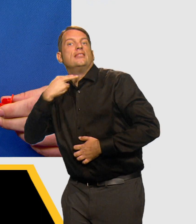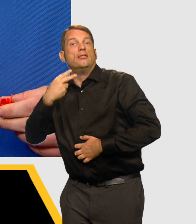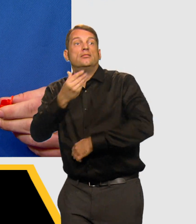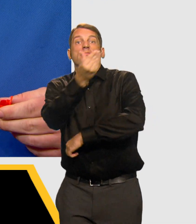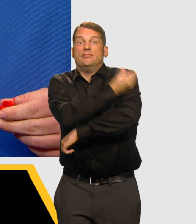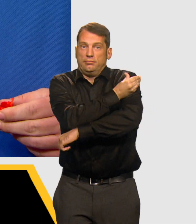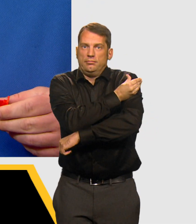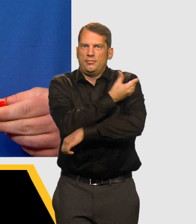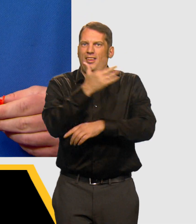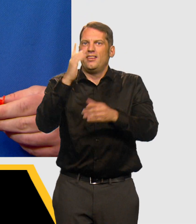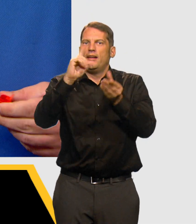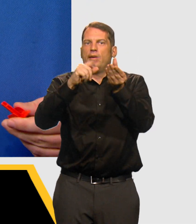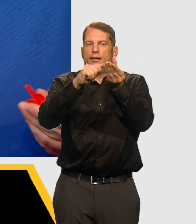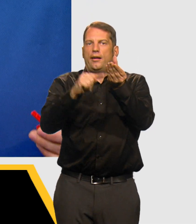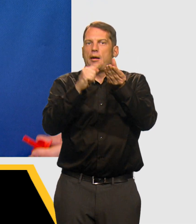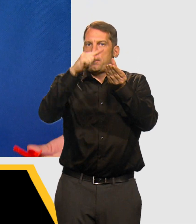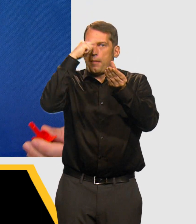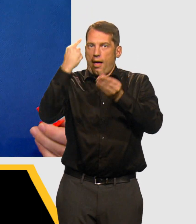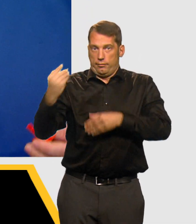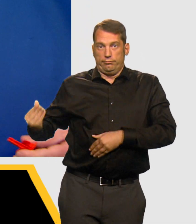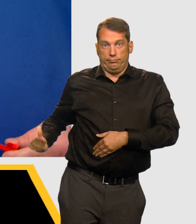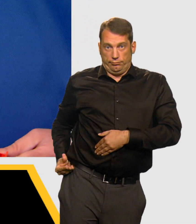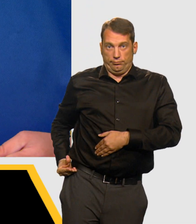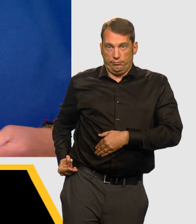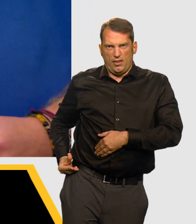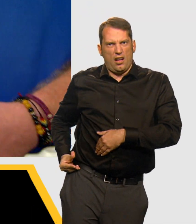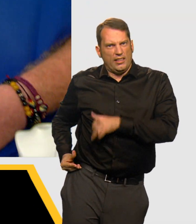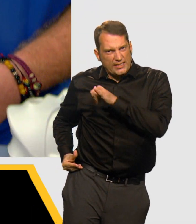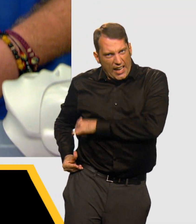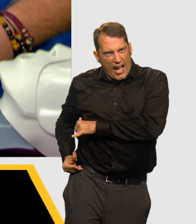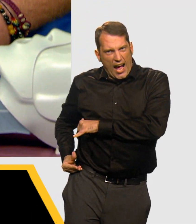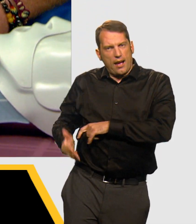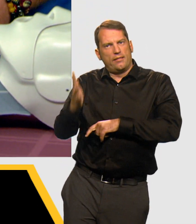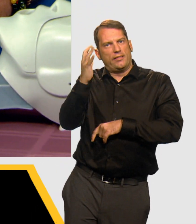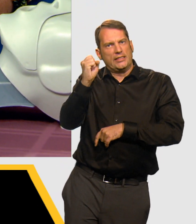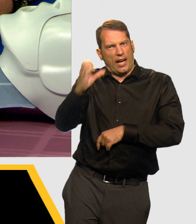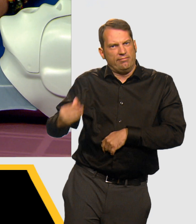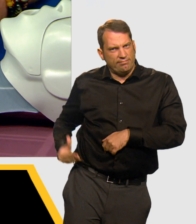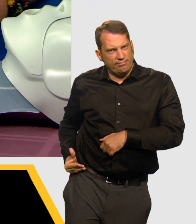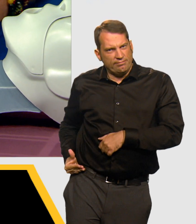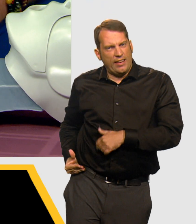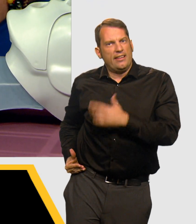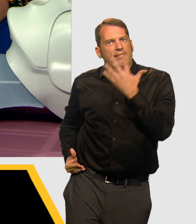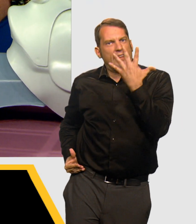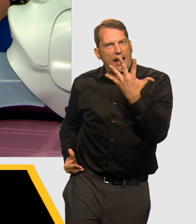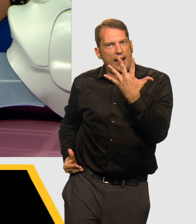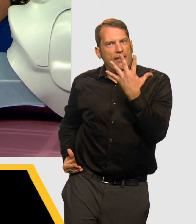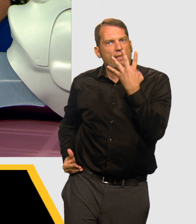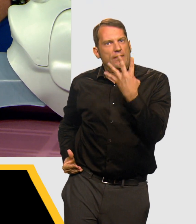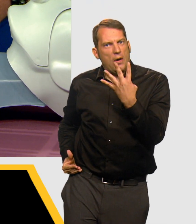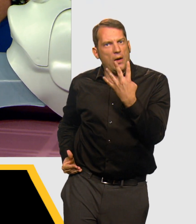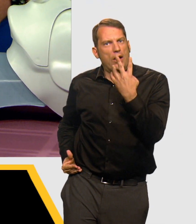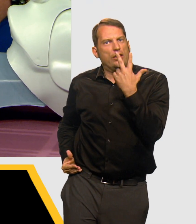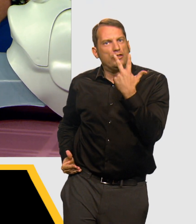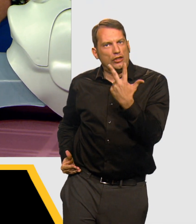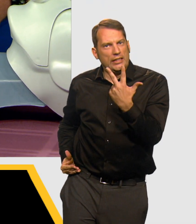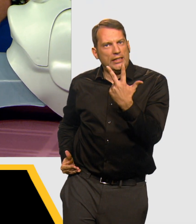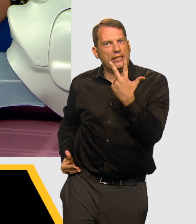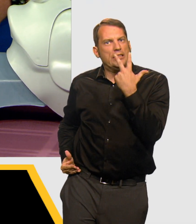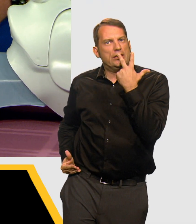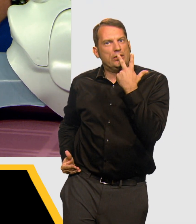black end against outer thigh, then press firmly and hold in place for 5 seconds.